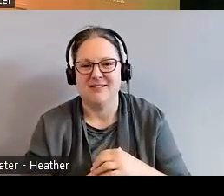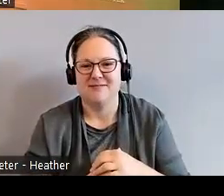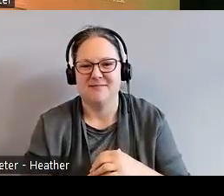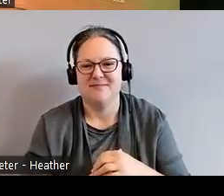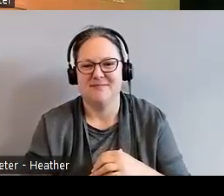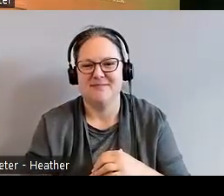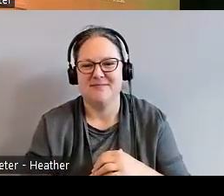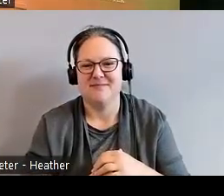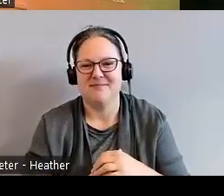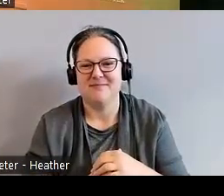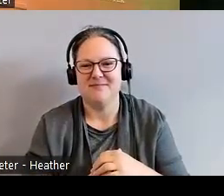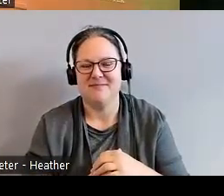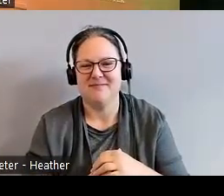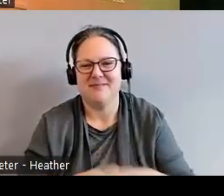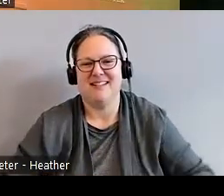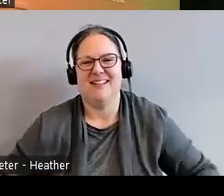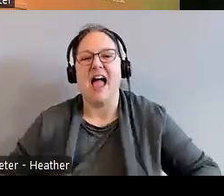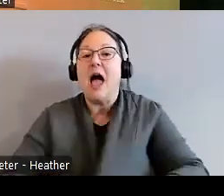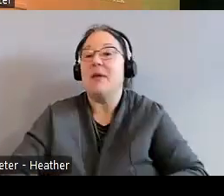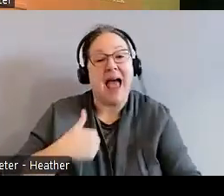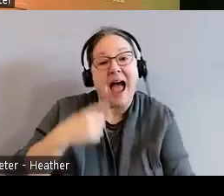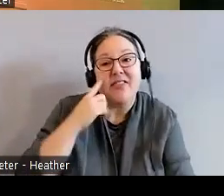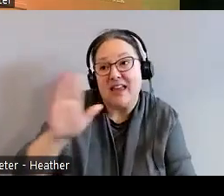you're really right. I mean, I think the